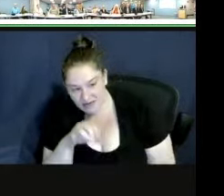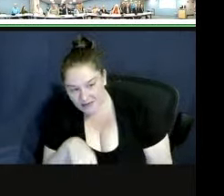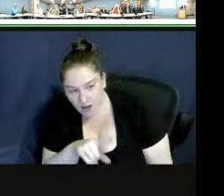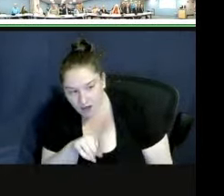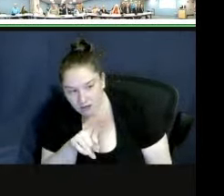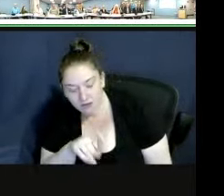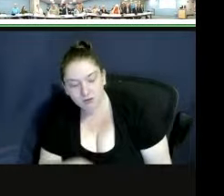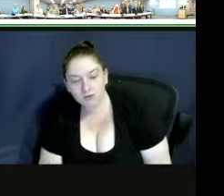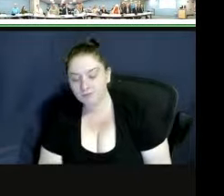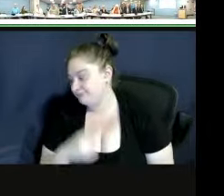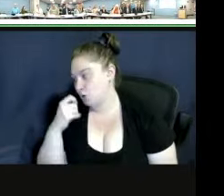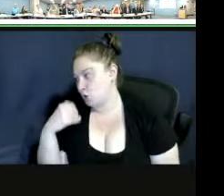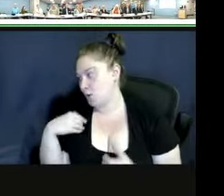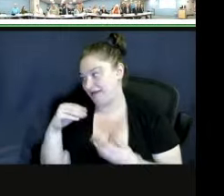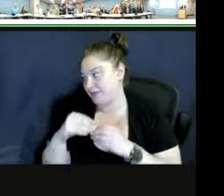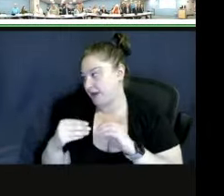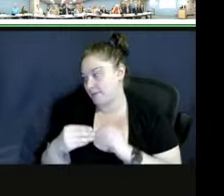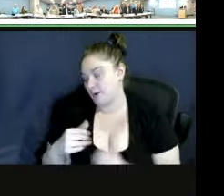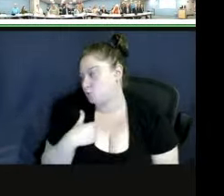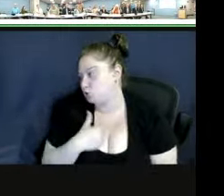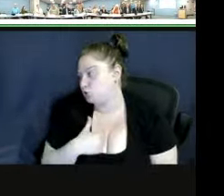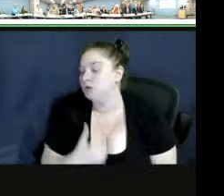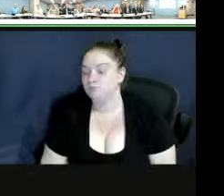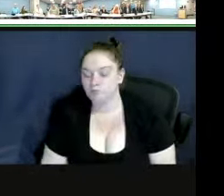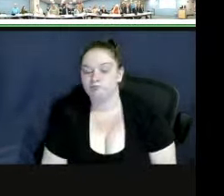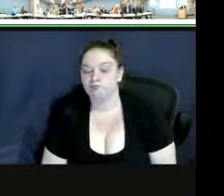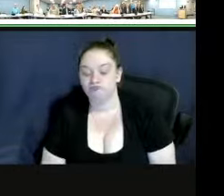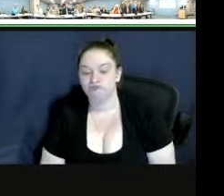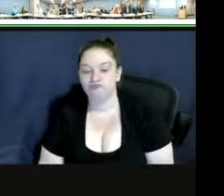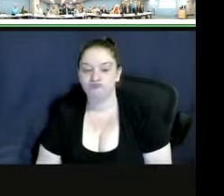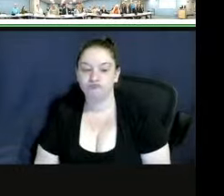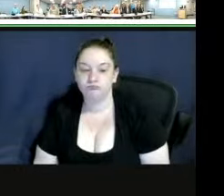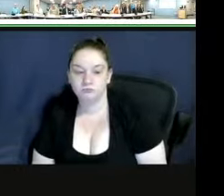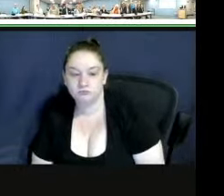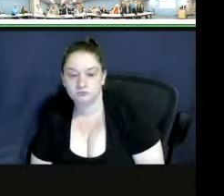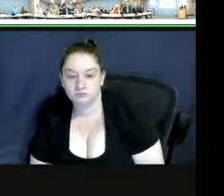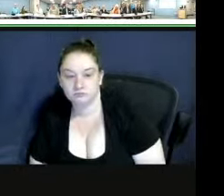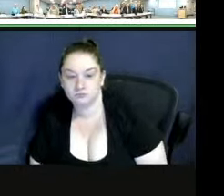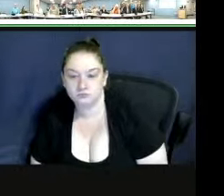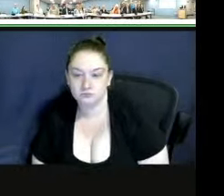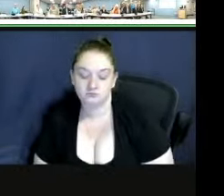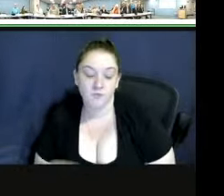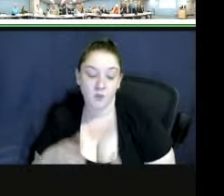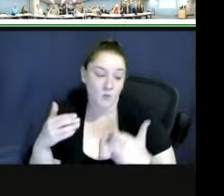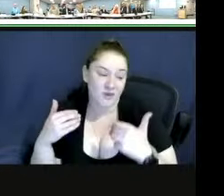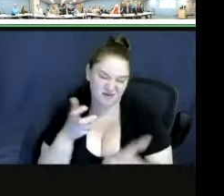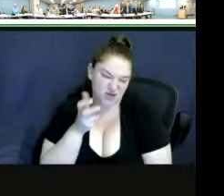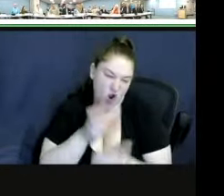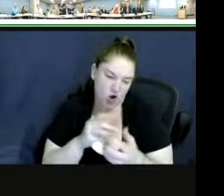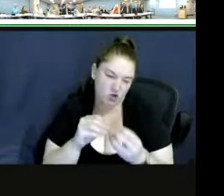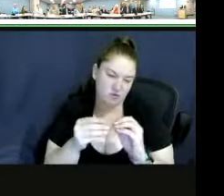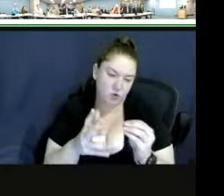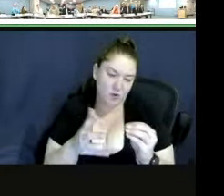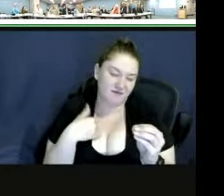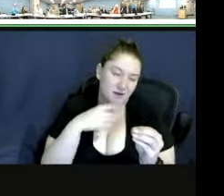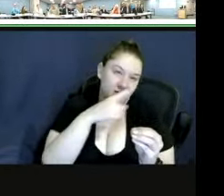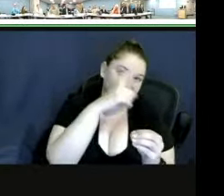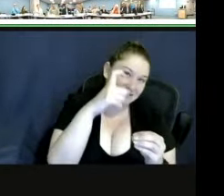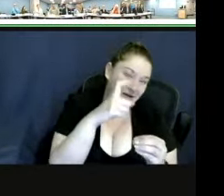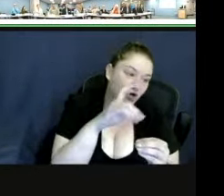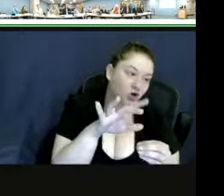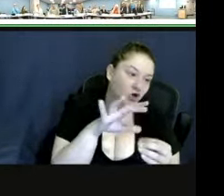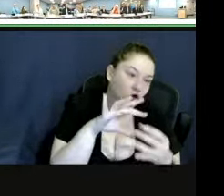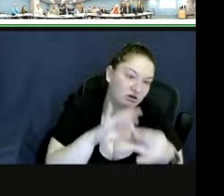I don't have that number, I'm sorry. Yeah. It's significant. It's our, you know, so we have the summer programs, year-round